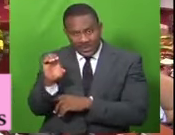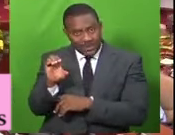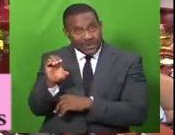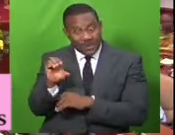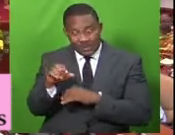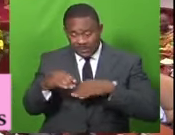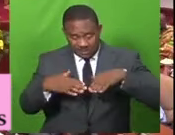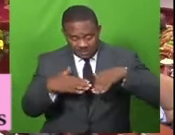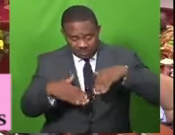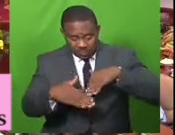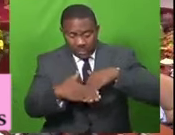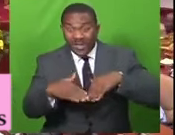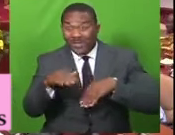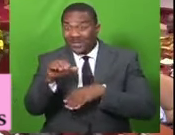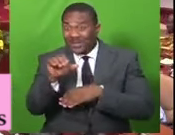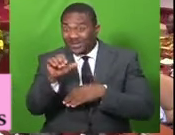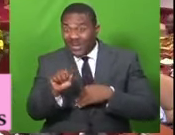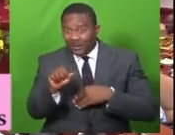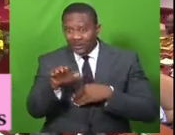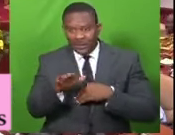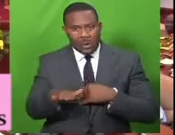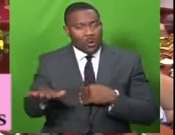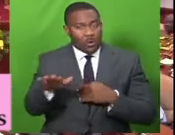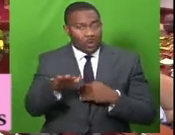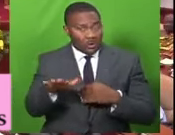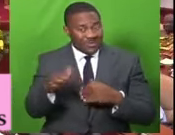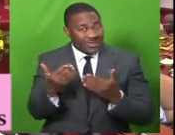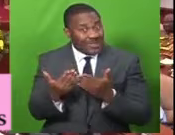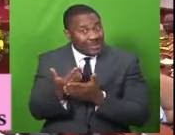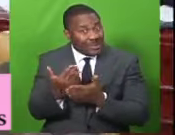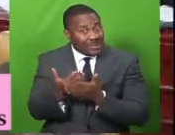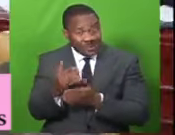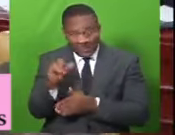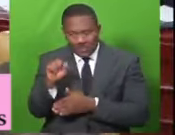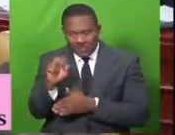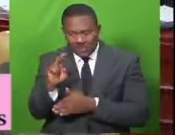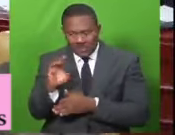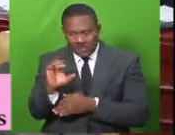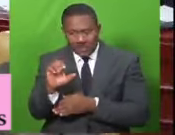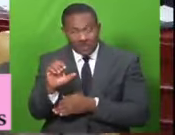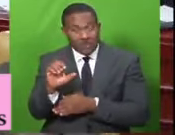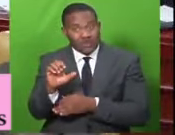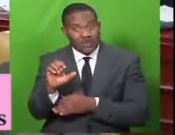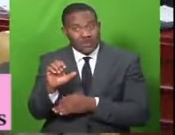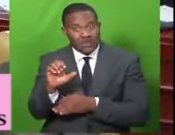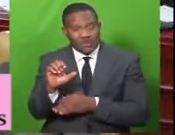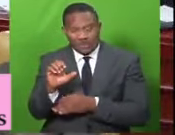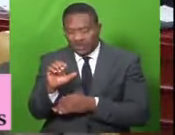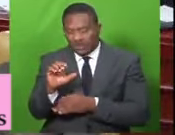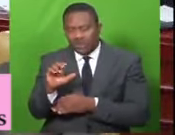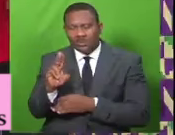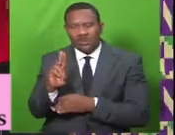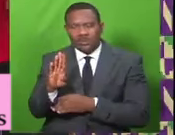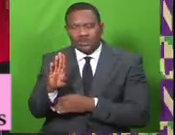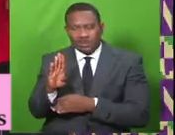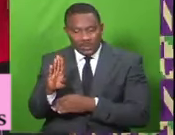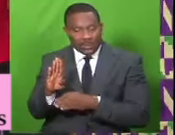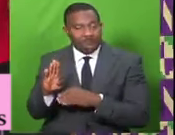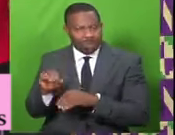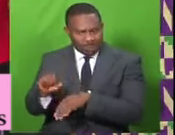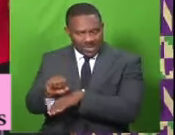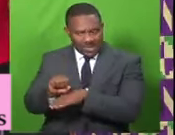worth noting that 3 new substations have been commissioned between 2021 and